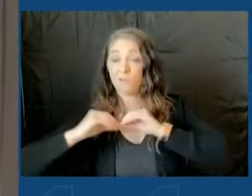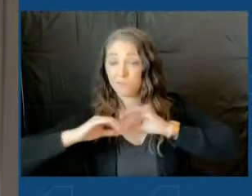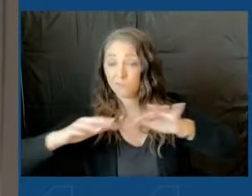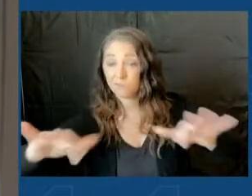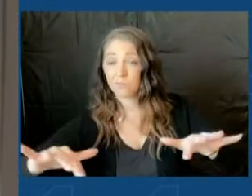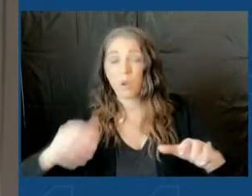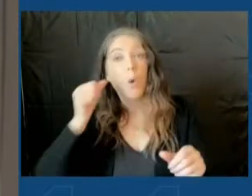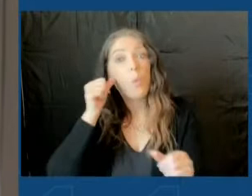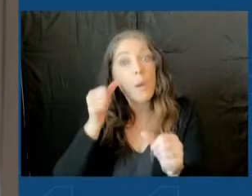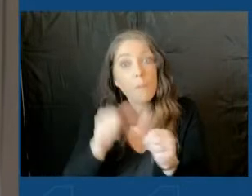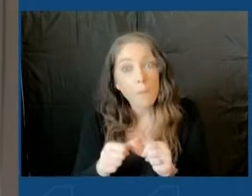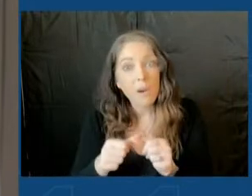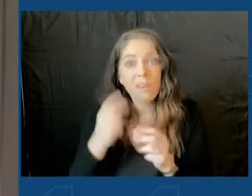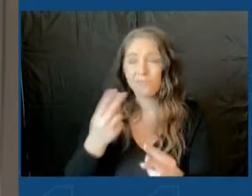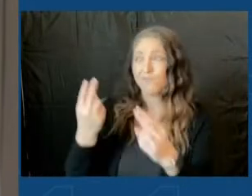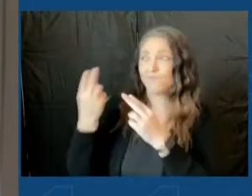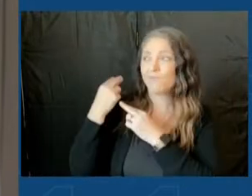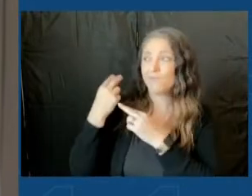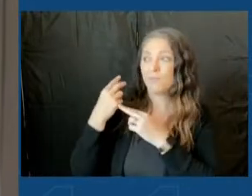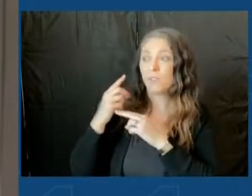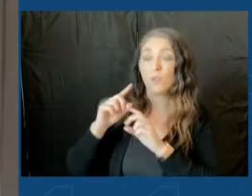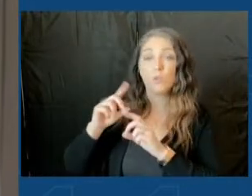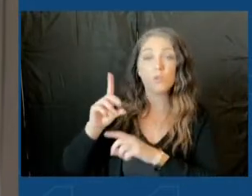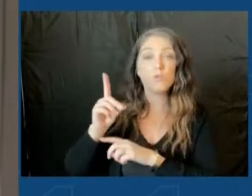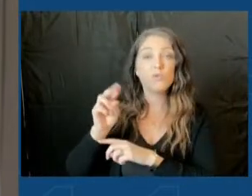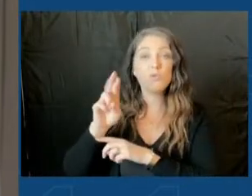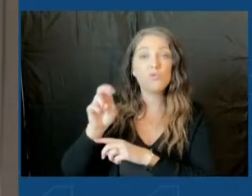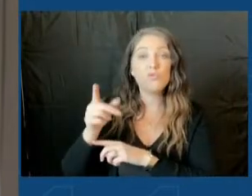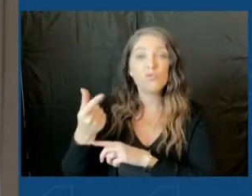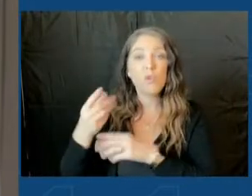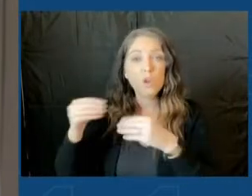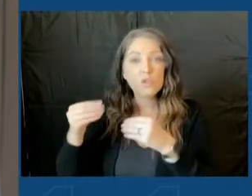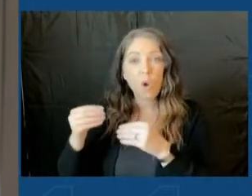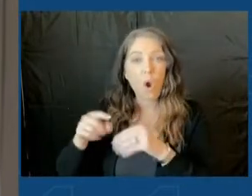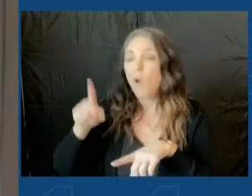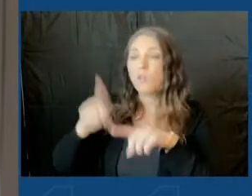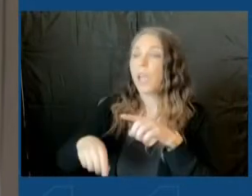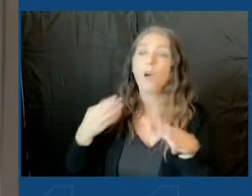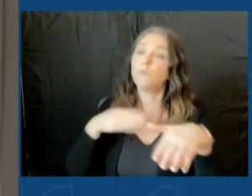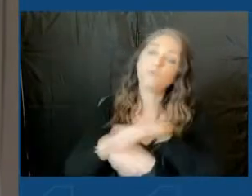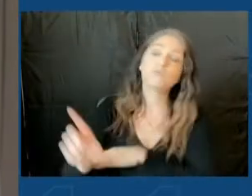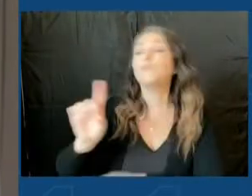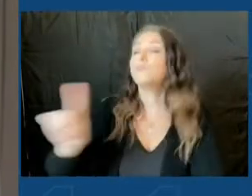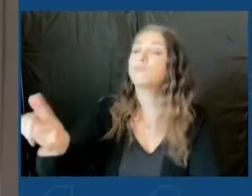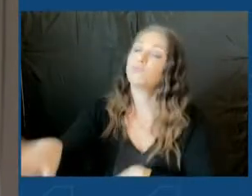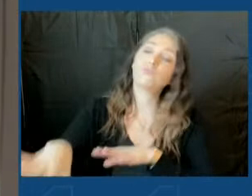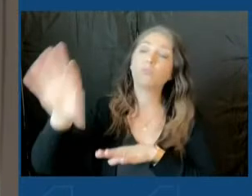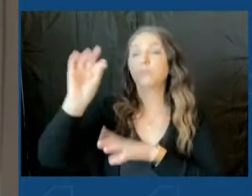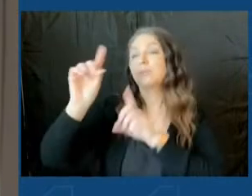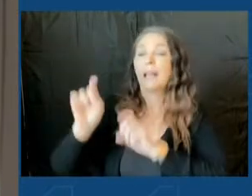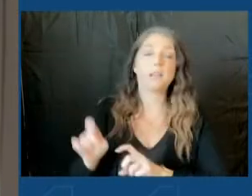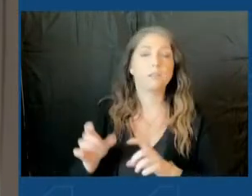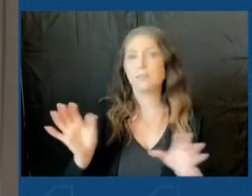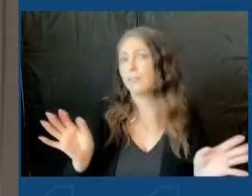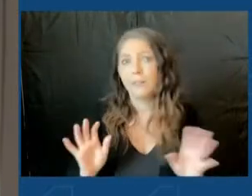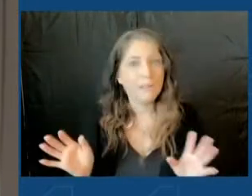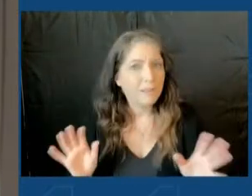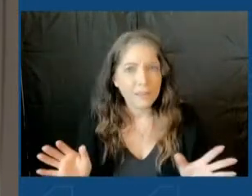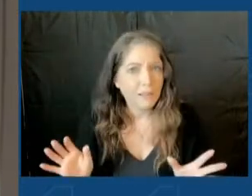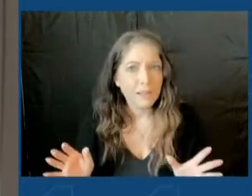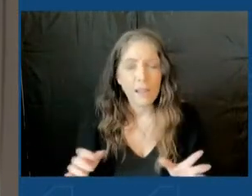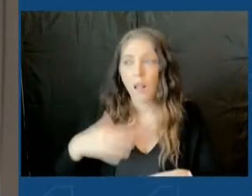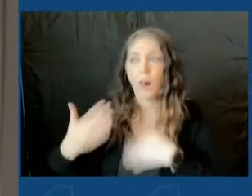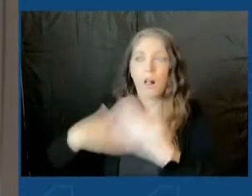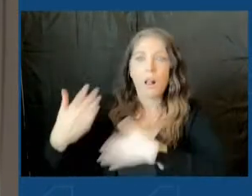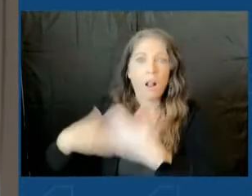a drugstore at the time and get a test. That was just not available, and it was moving so quickly that we did literally get